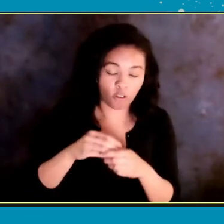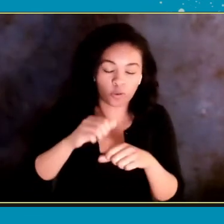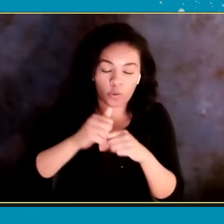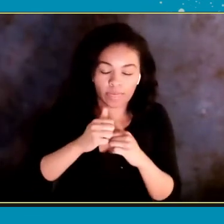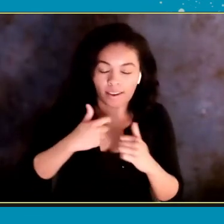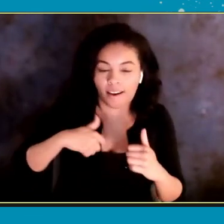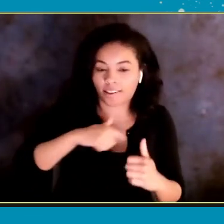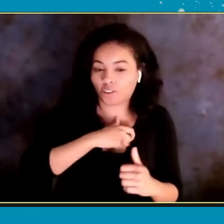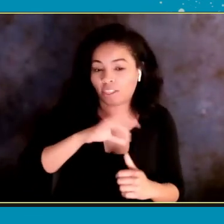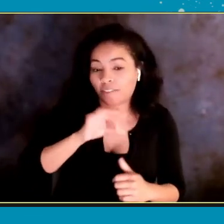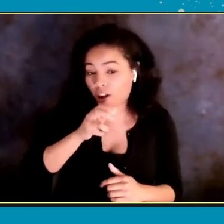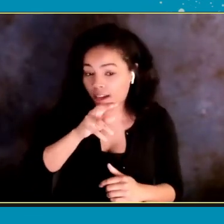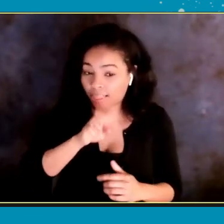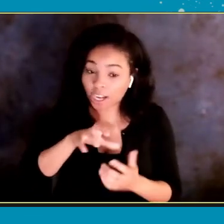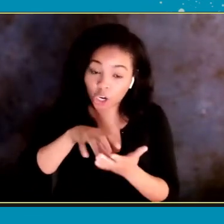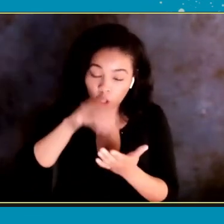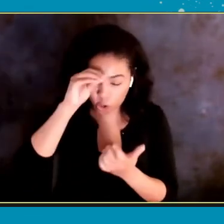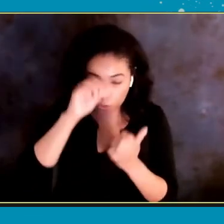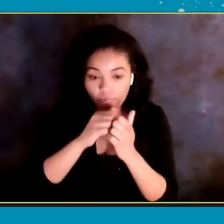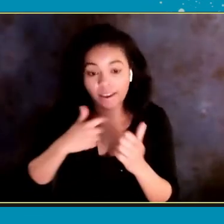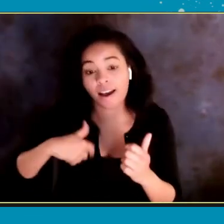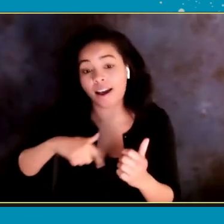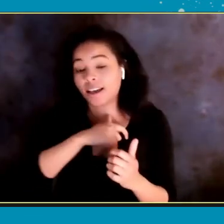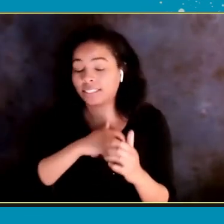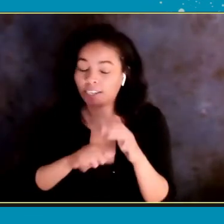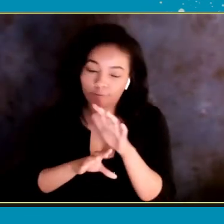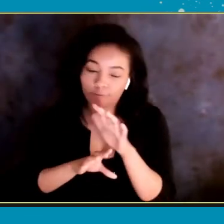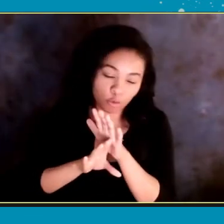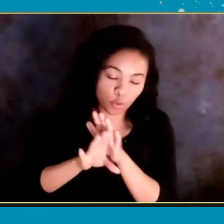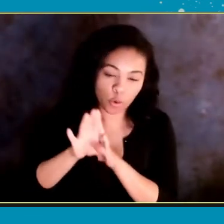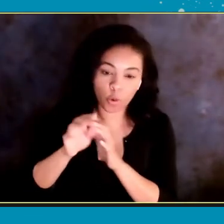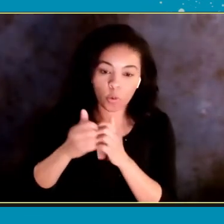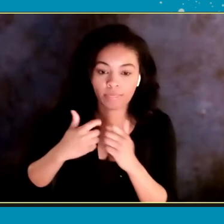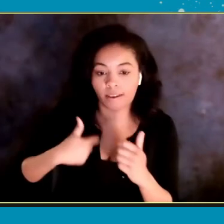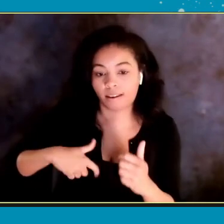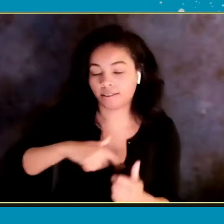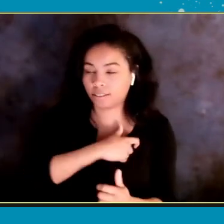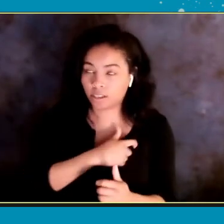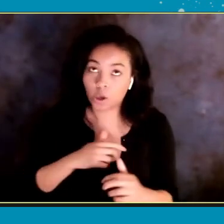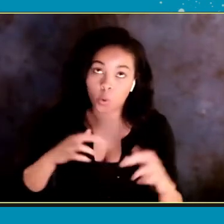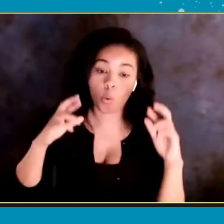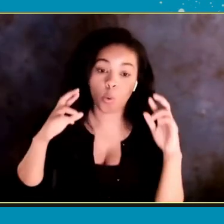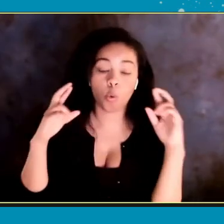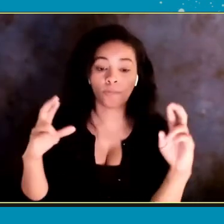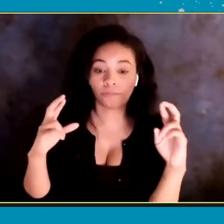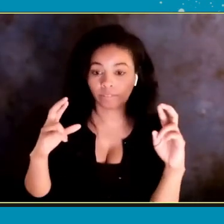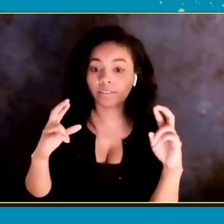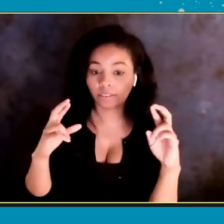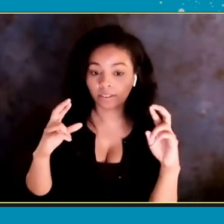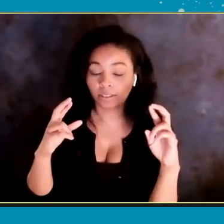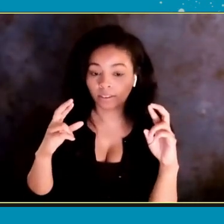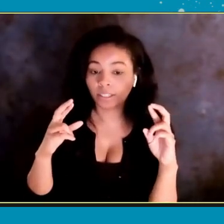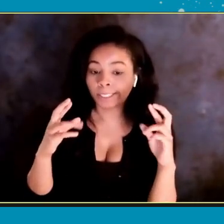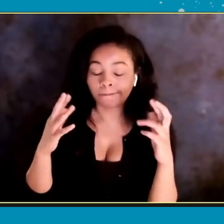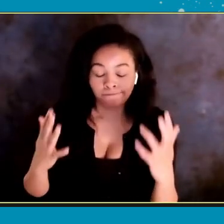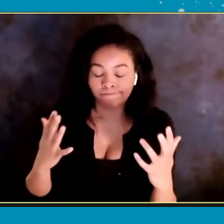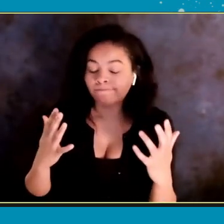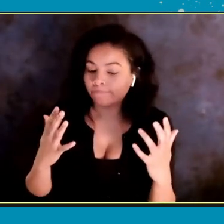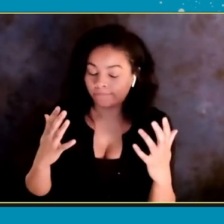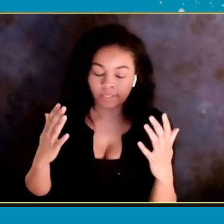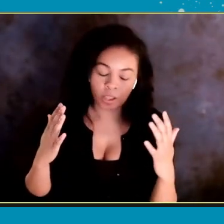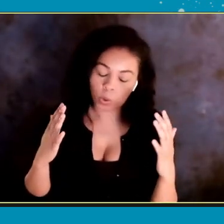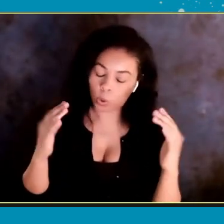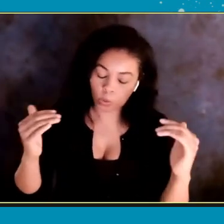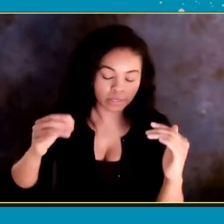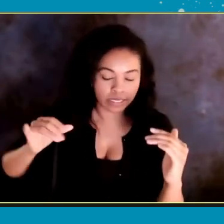on the front line and grow with us on the front line and hopefully get to a place where, as my comrade said,